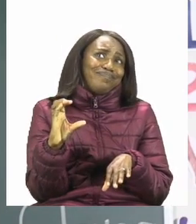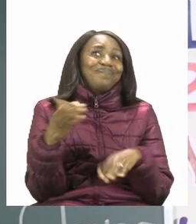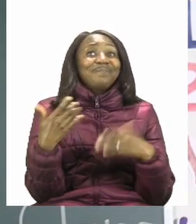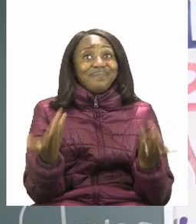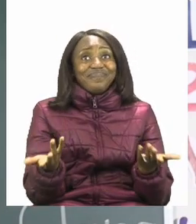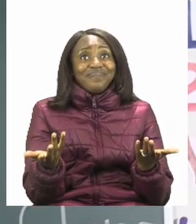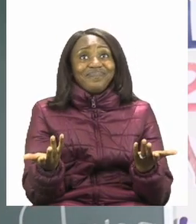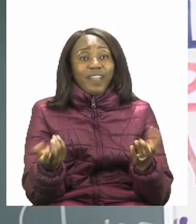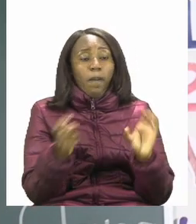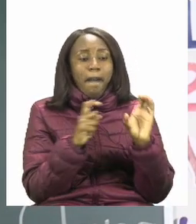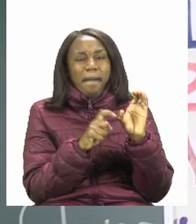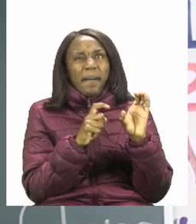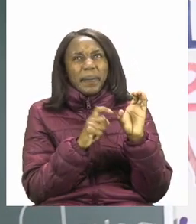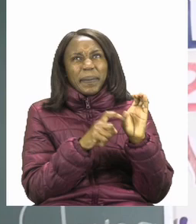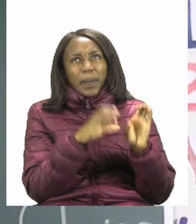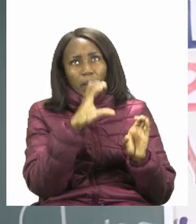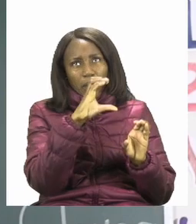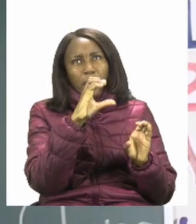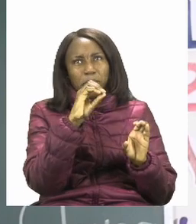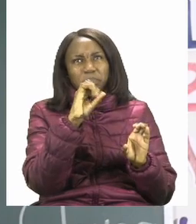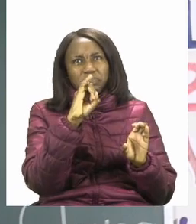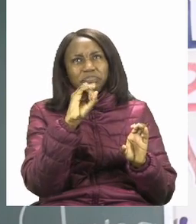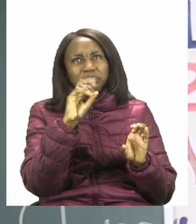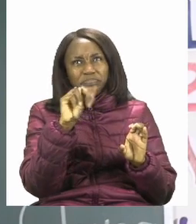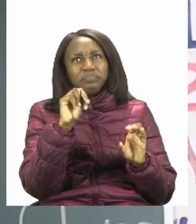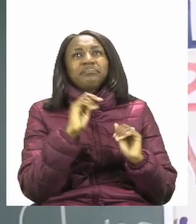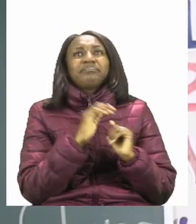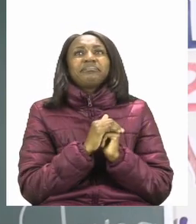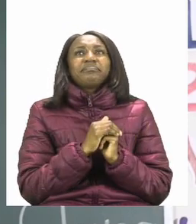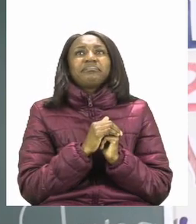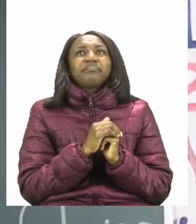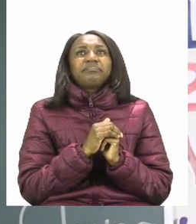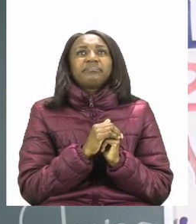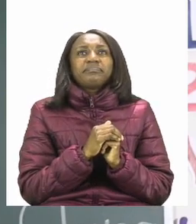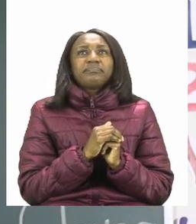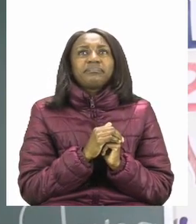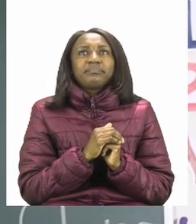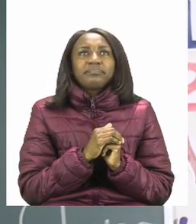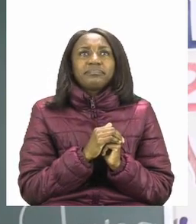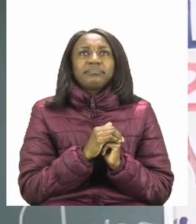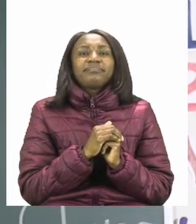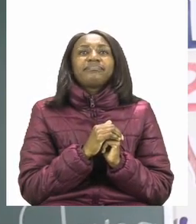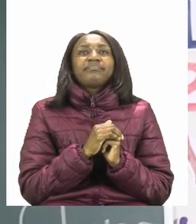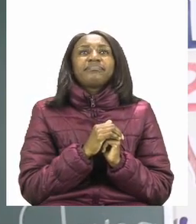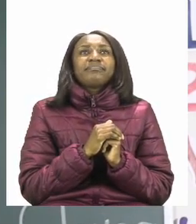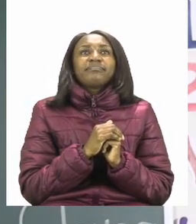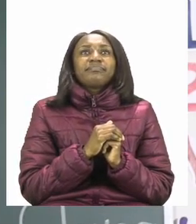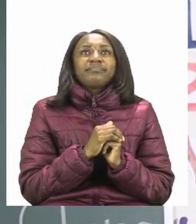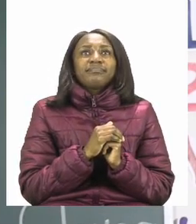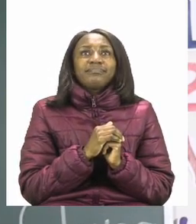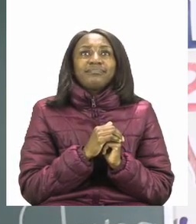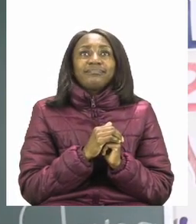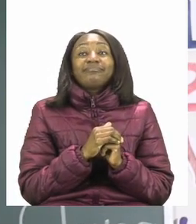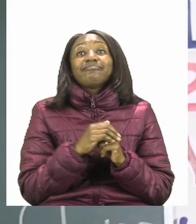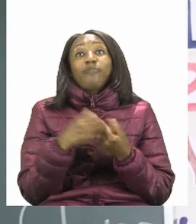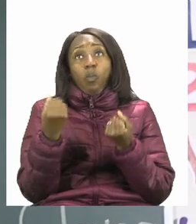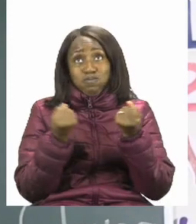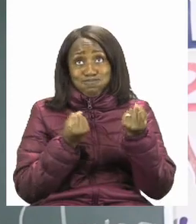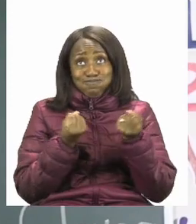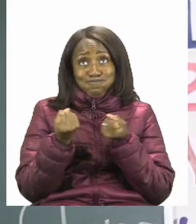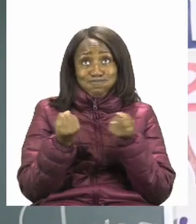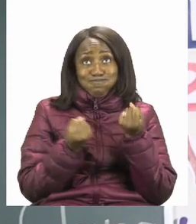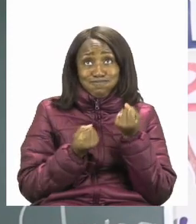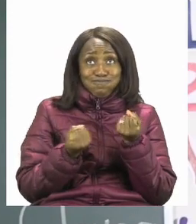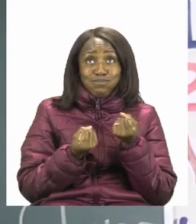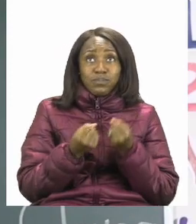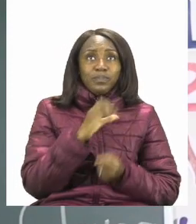5 cents. So a coin starts with a K. The next thing that we can see and